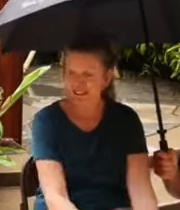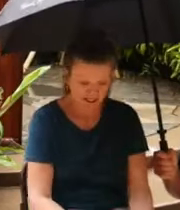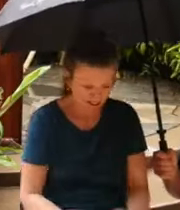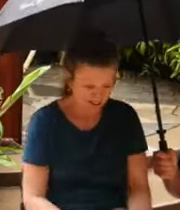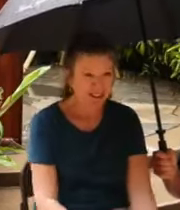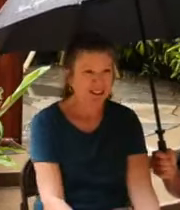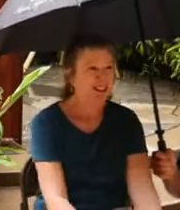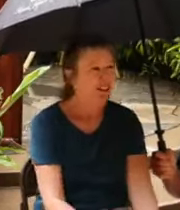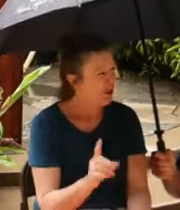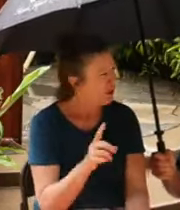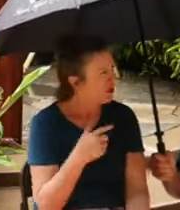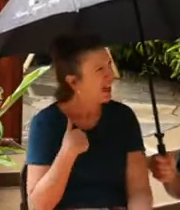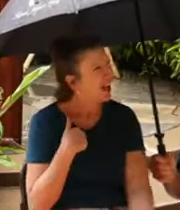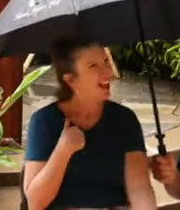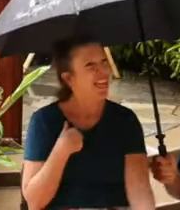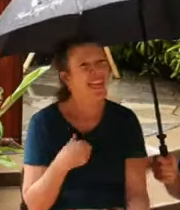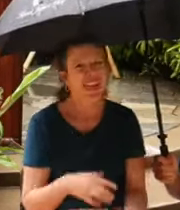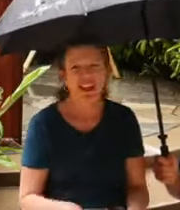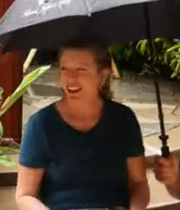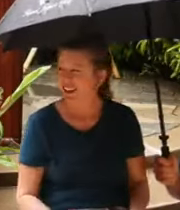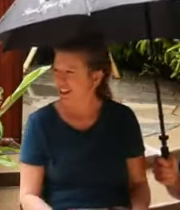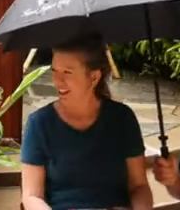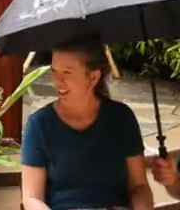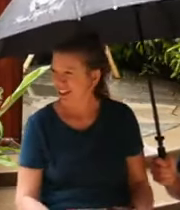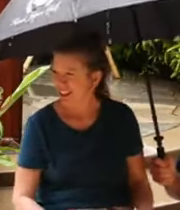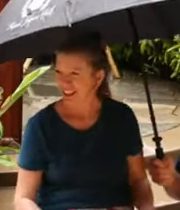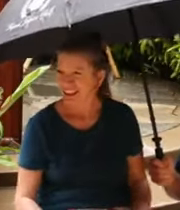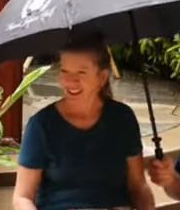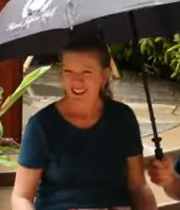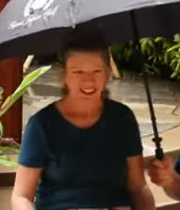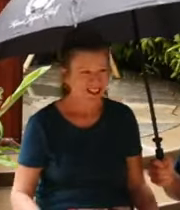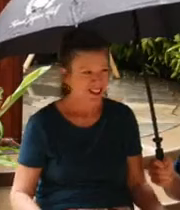Where did I just walk away? What did I just say?